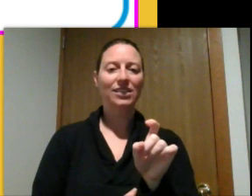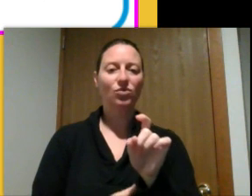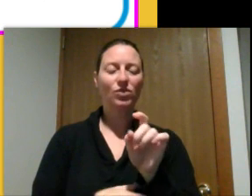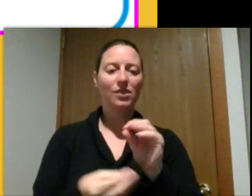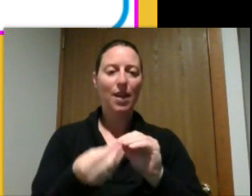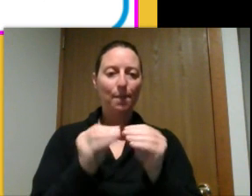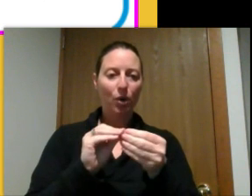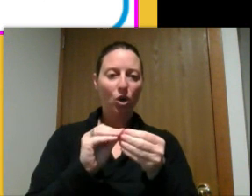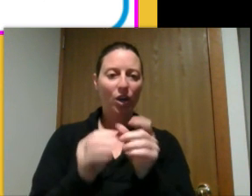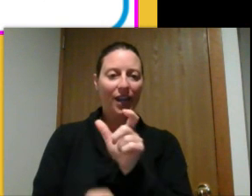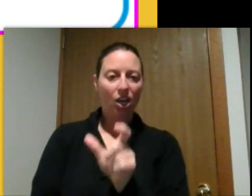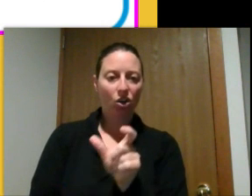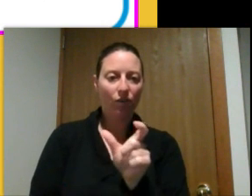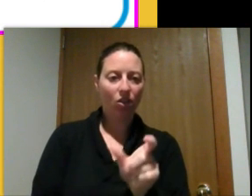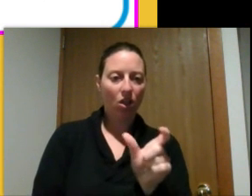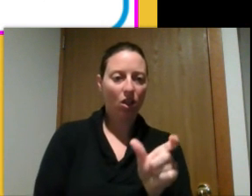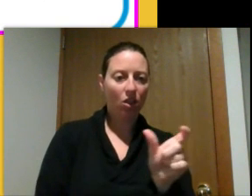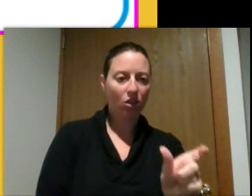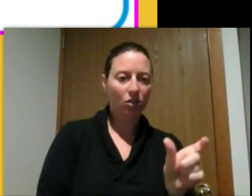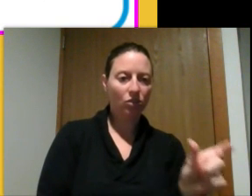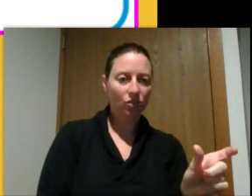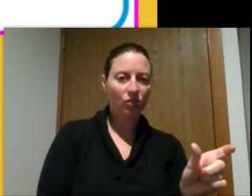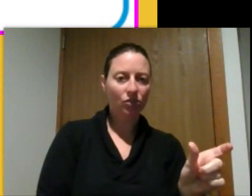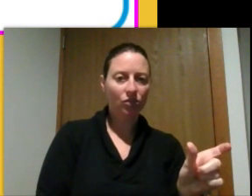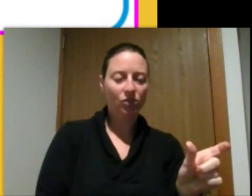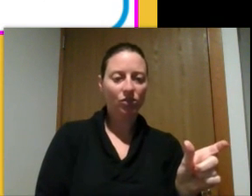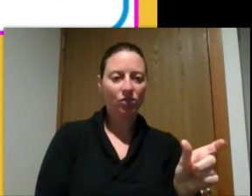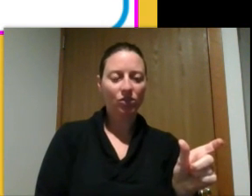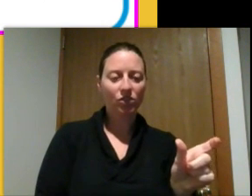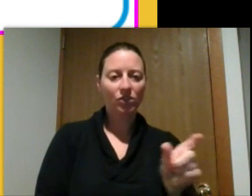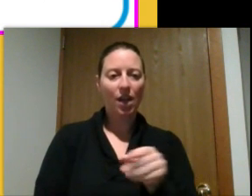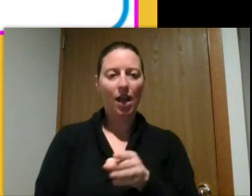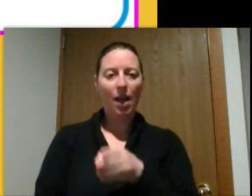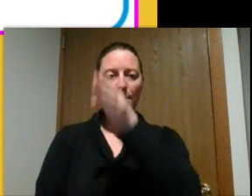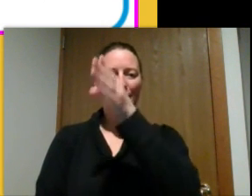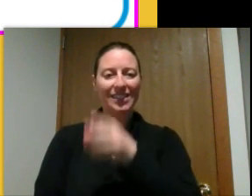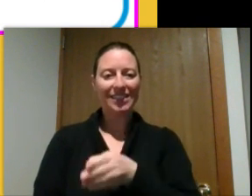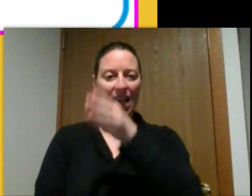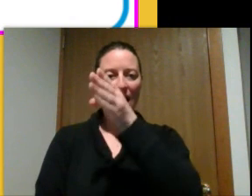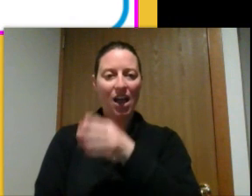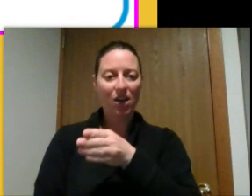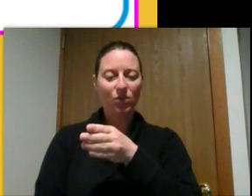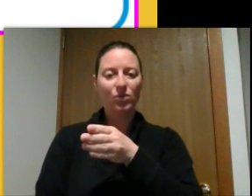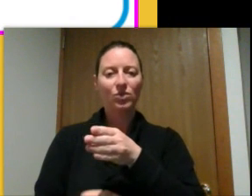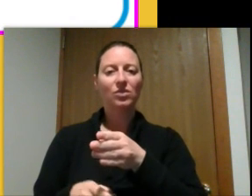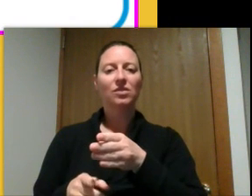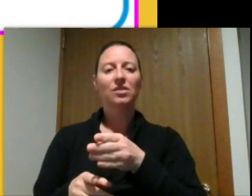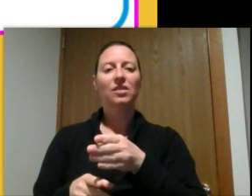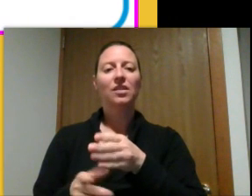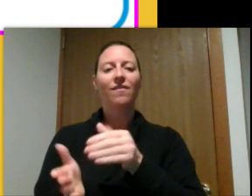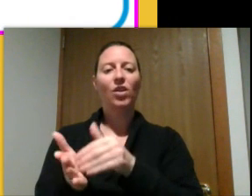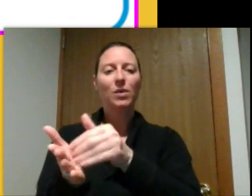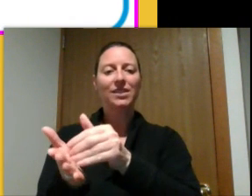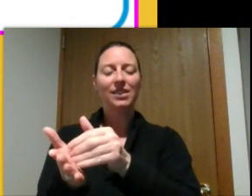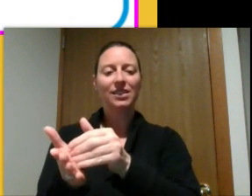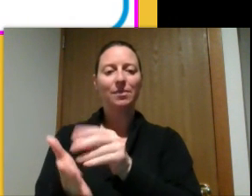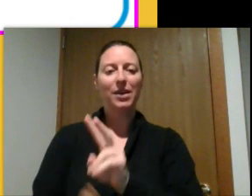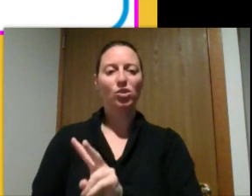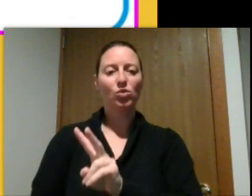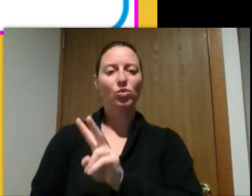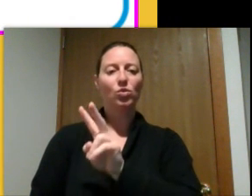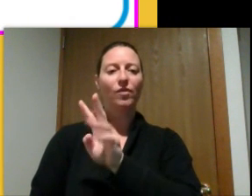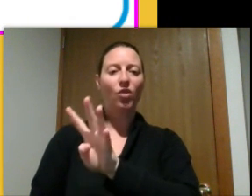horizontal axis is age. The vertical or y-axis is frequency. So label those.